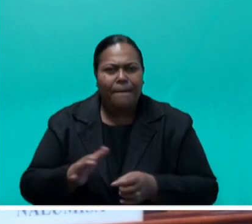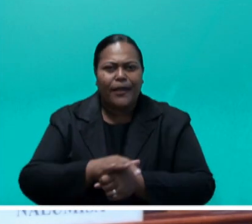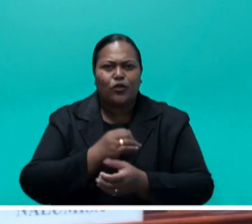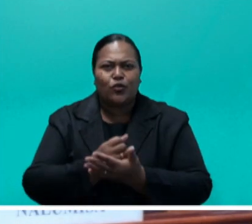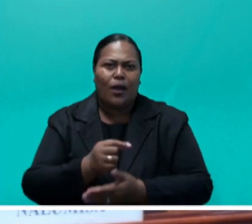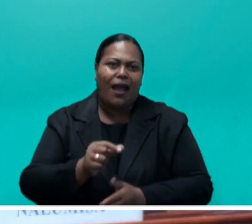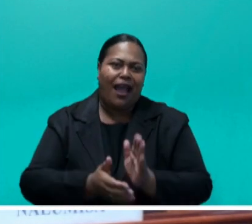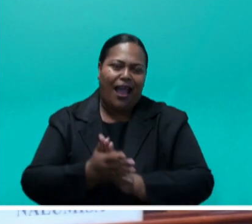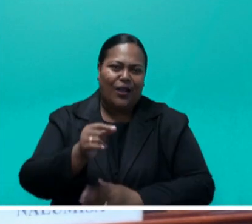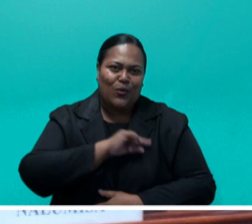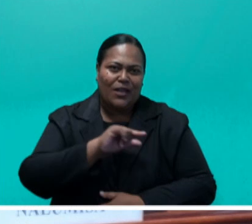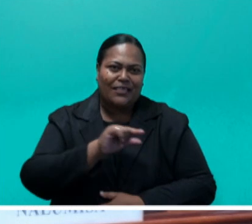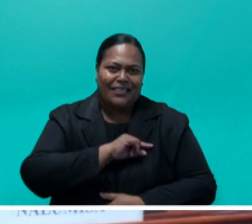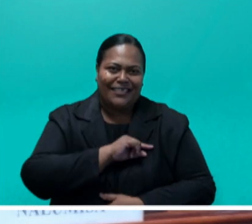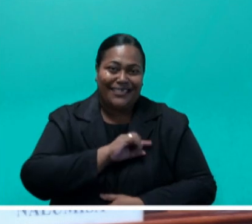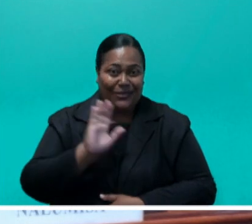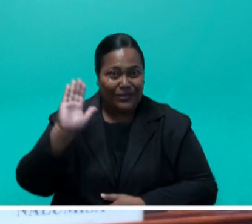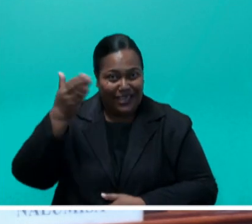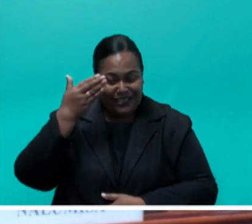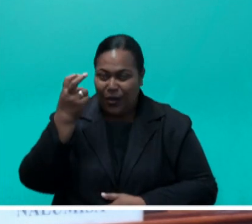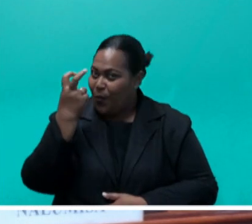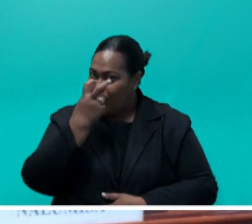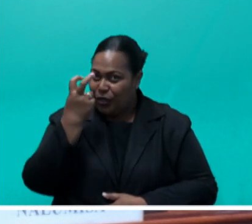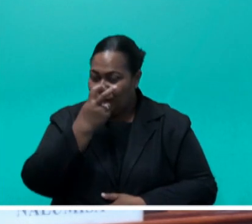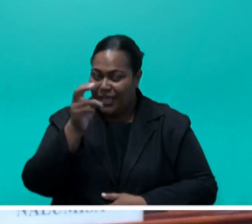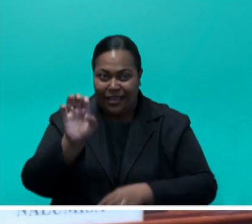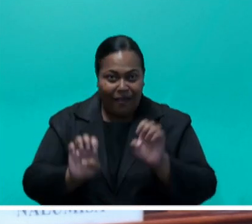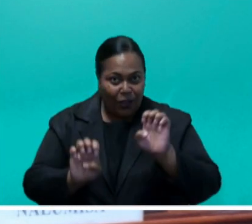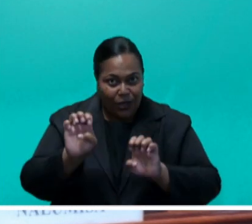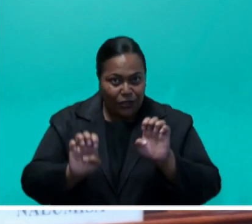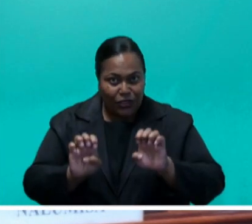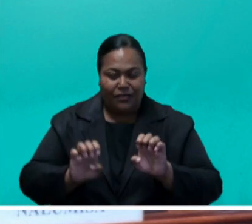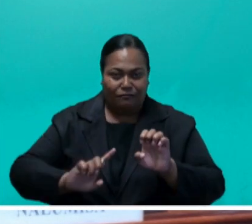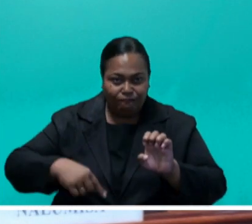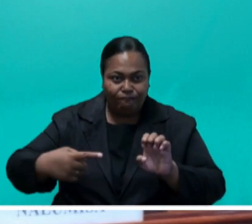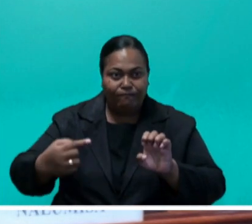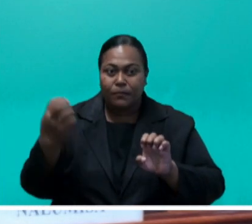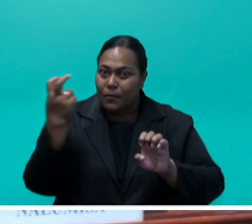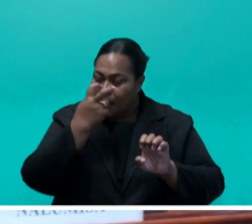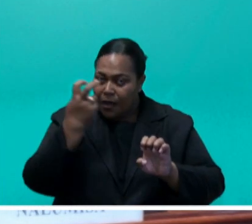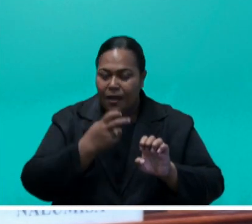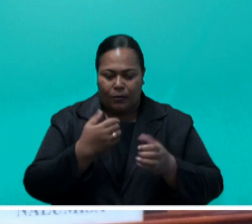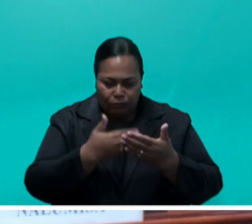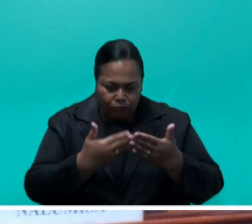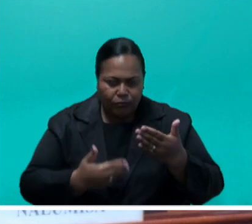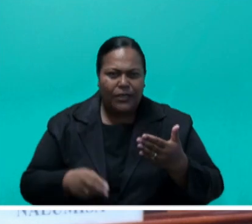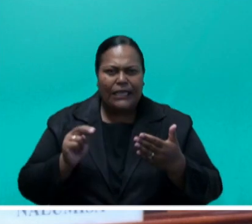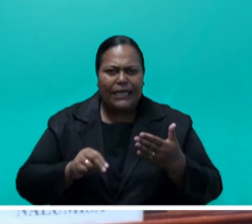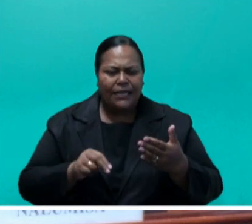implementation. On monitoring and evaluation, rigorous monitoring and evaluation mechanisms will help us